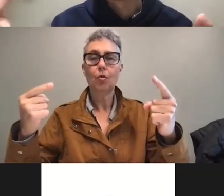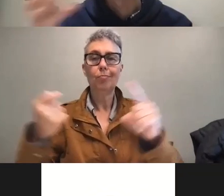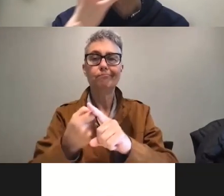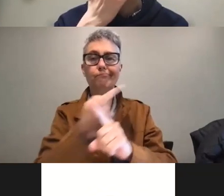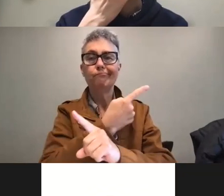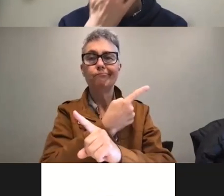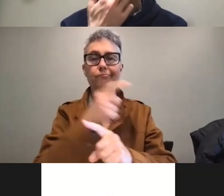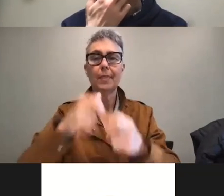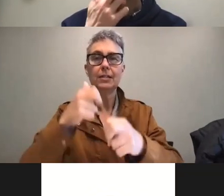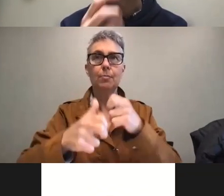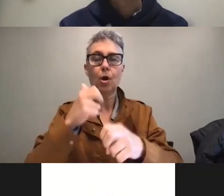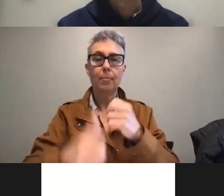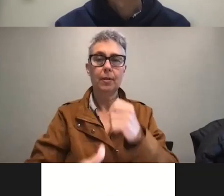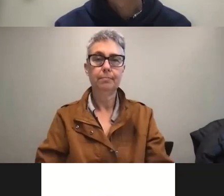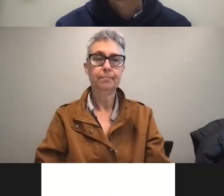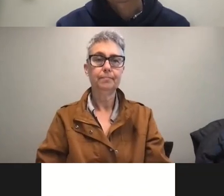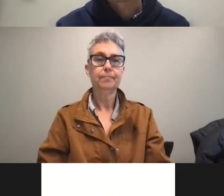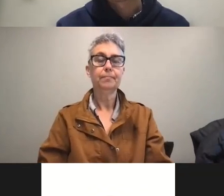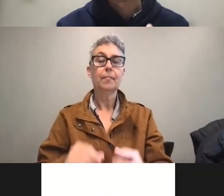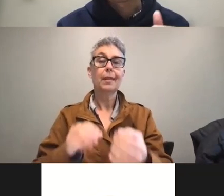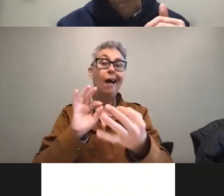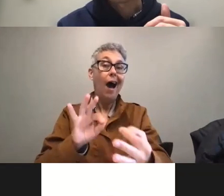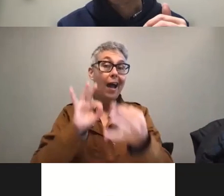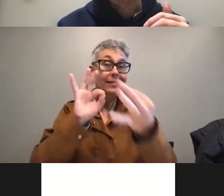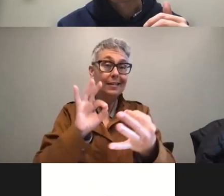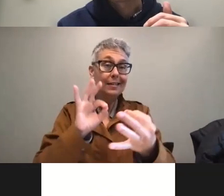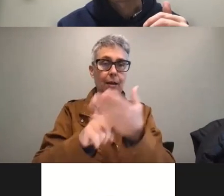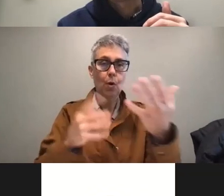problem, right? So ideally, we want to